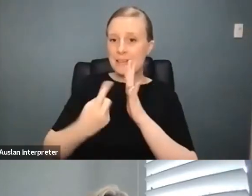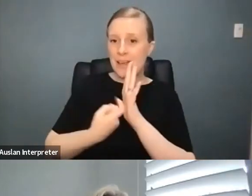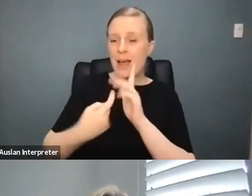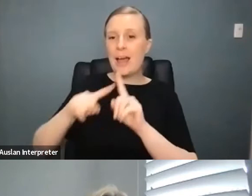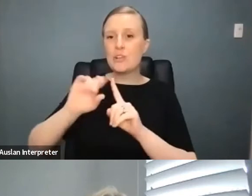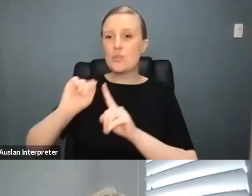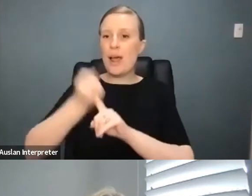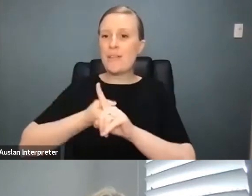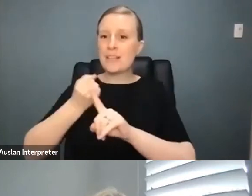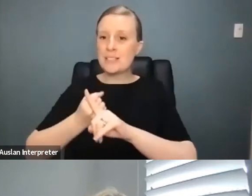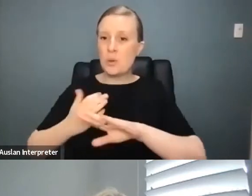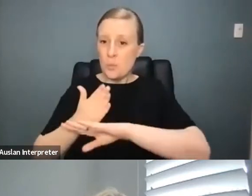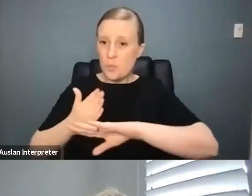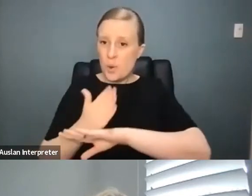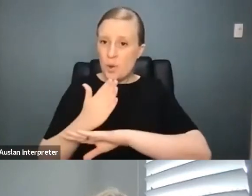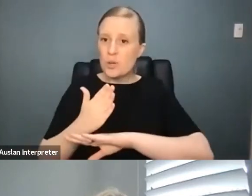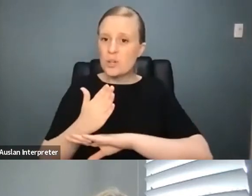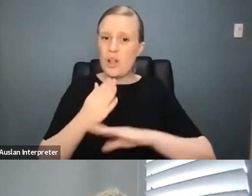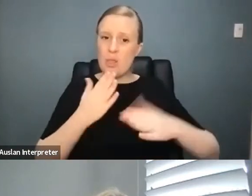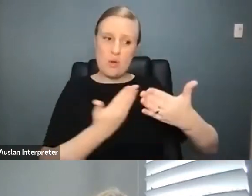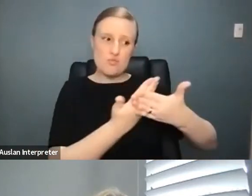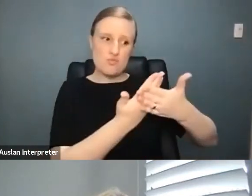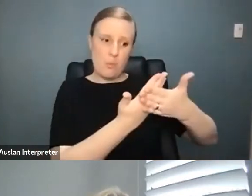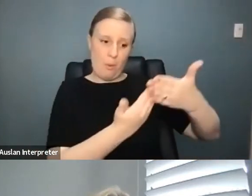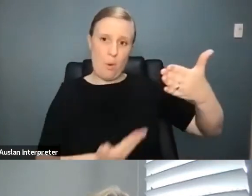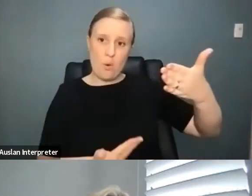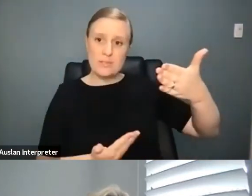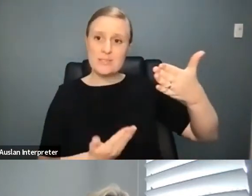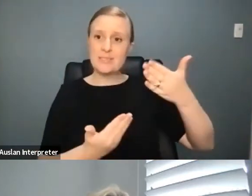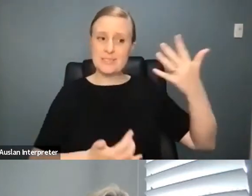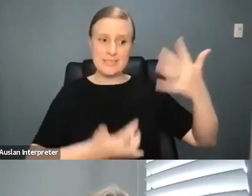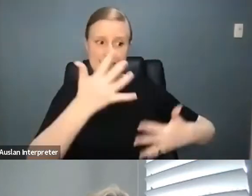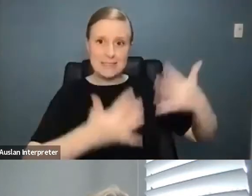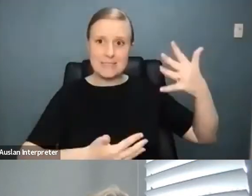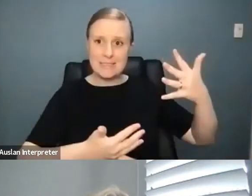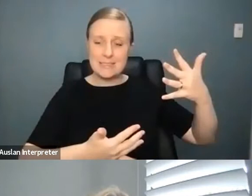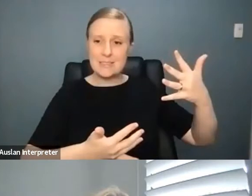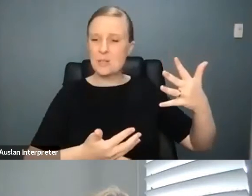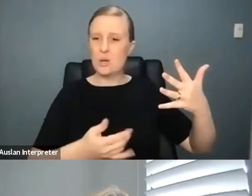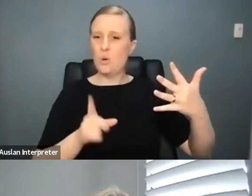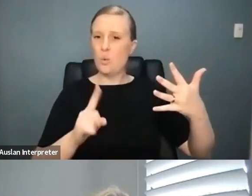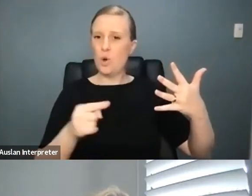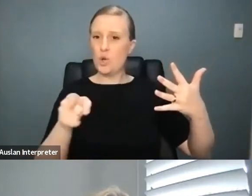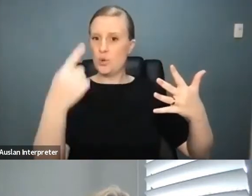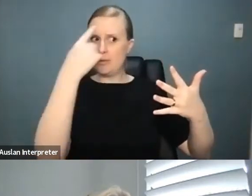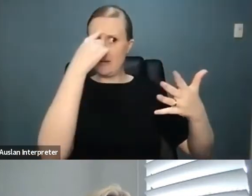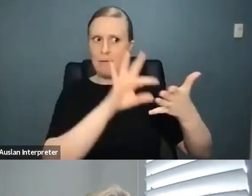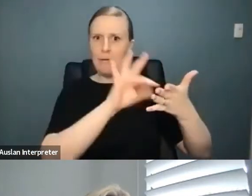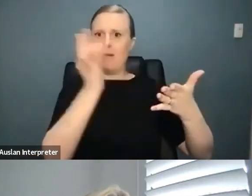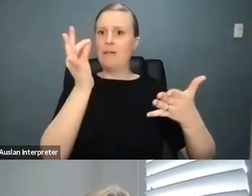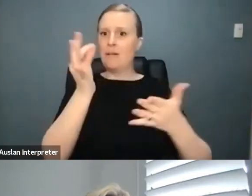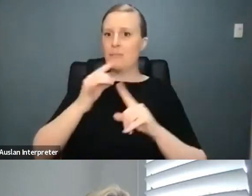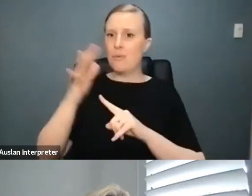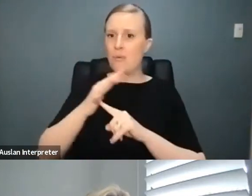the implications of the reports that we've just had, like what stands out for you, and I suppose in particular that COVID